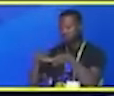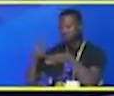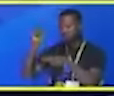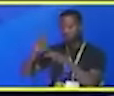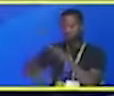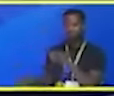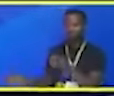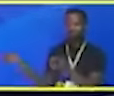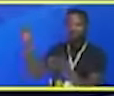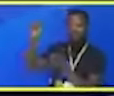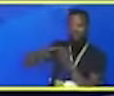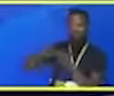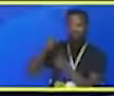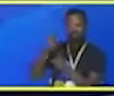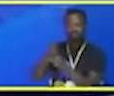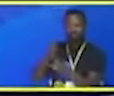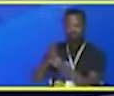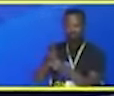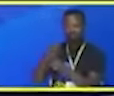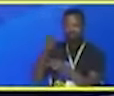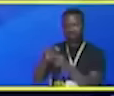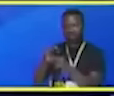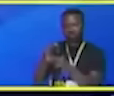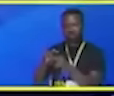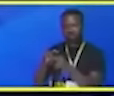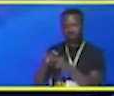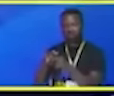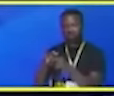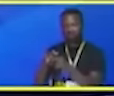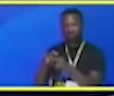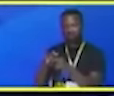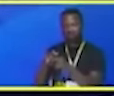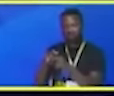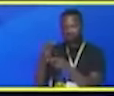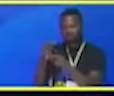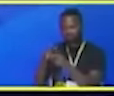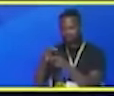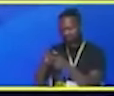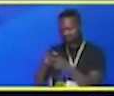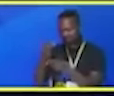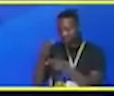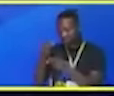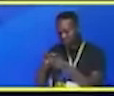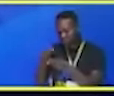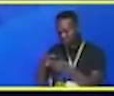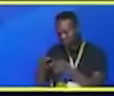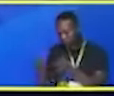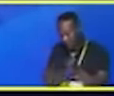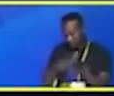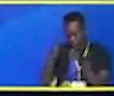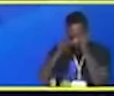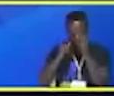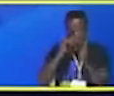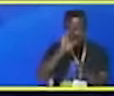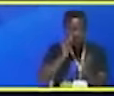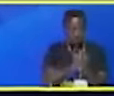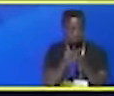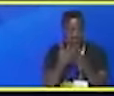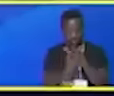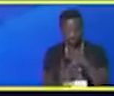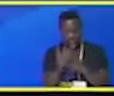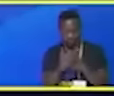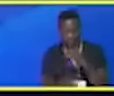until she was named by her calamity, called the woman with the issue of blood. She spent all her earnings. She was